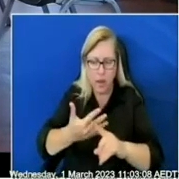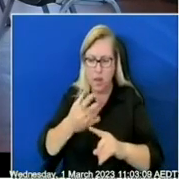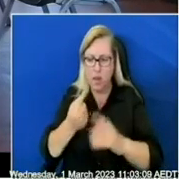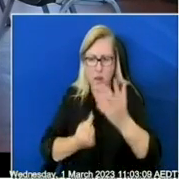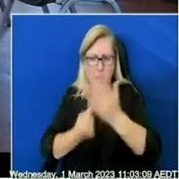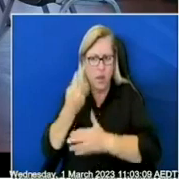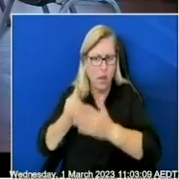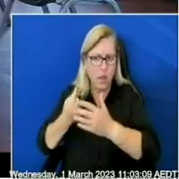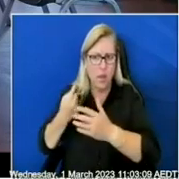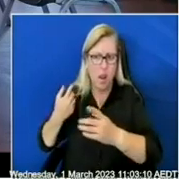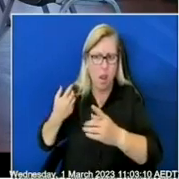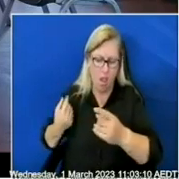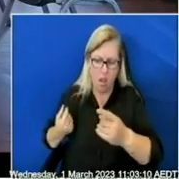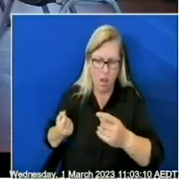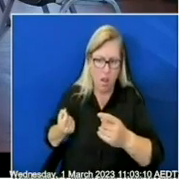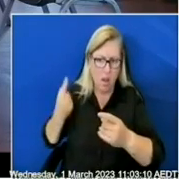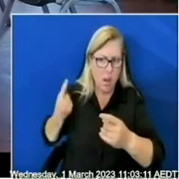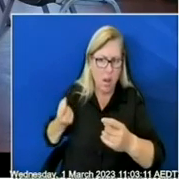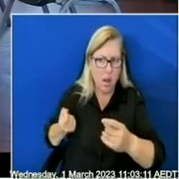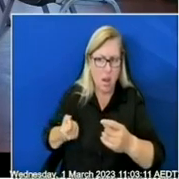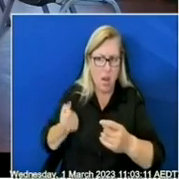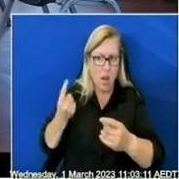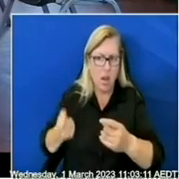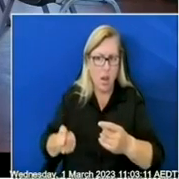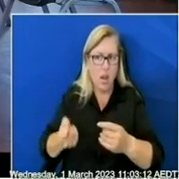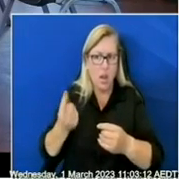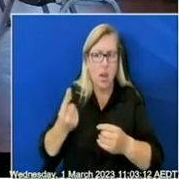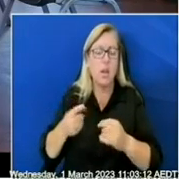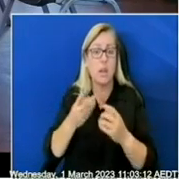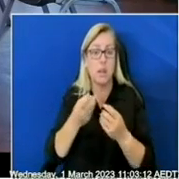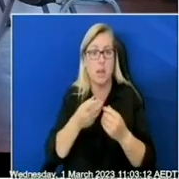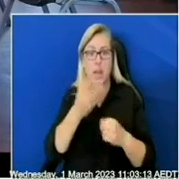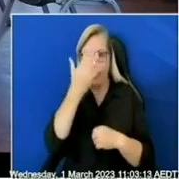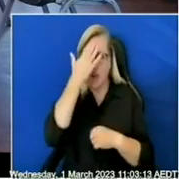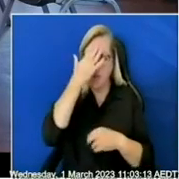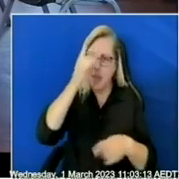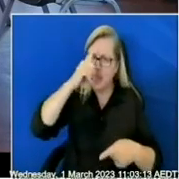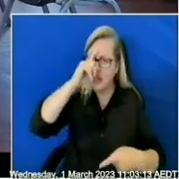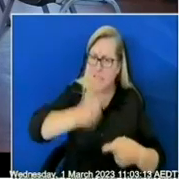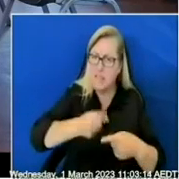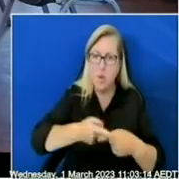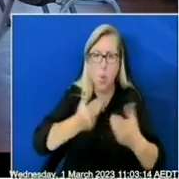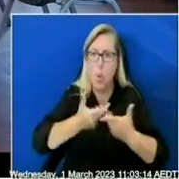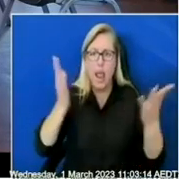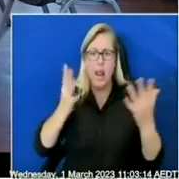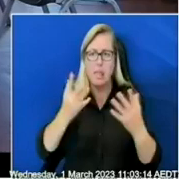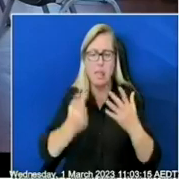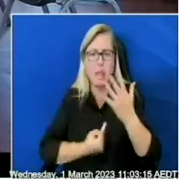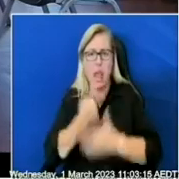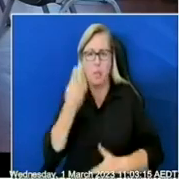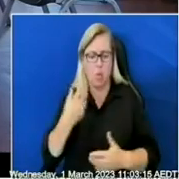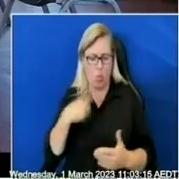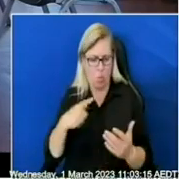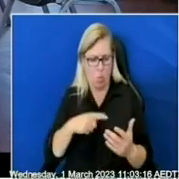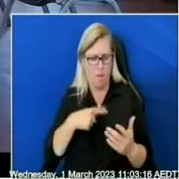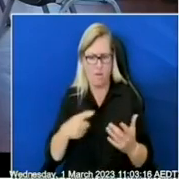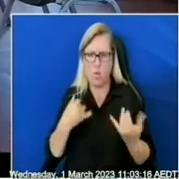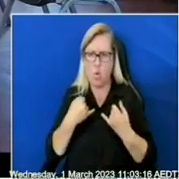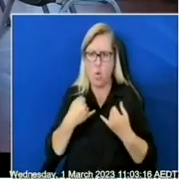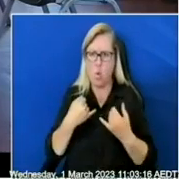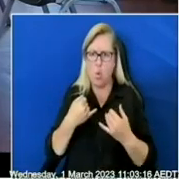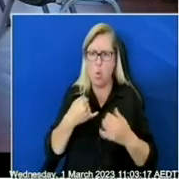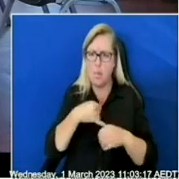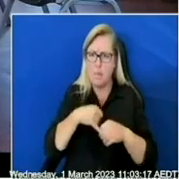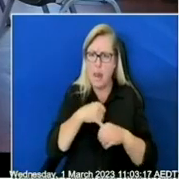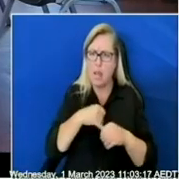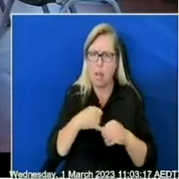mum was sick or anything happened, why aren't those medical records in her file, department file? And that department file's not all there.